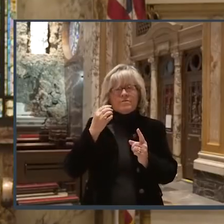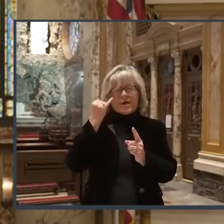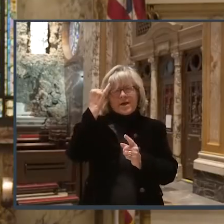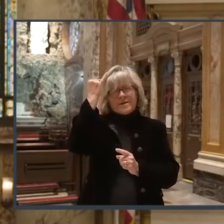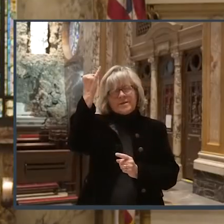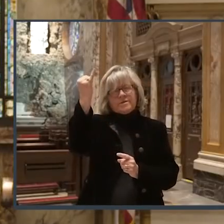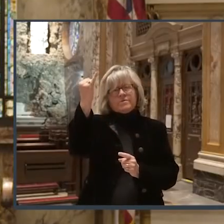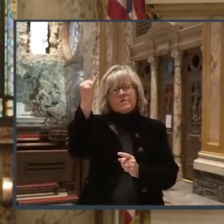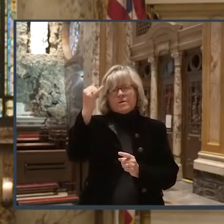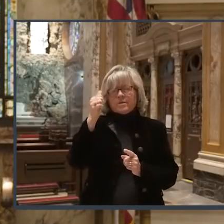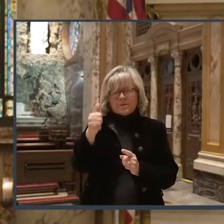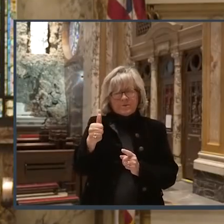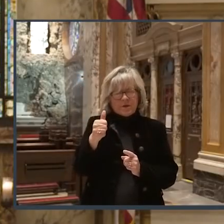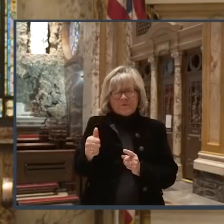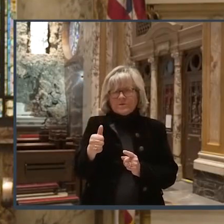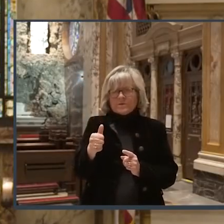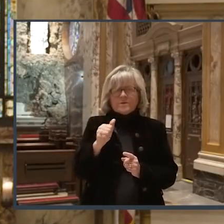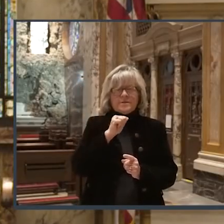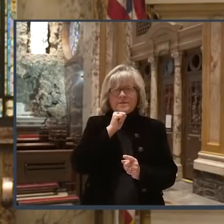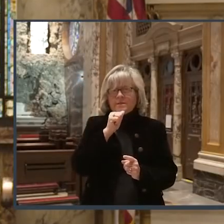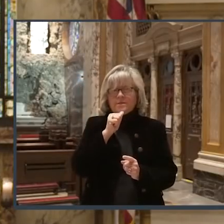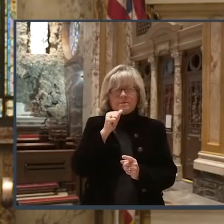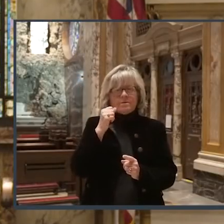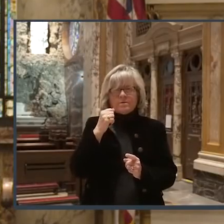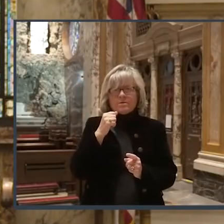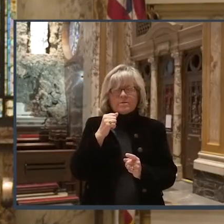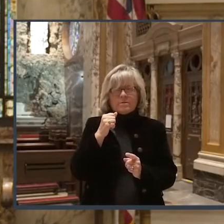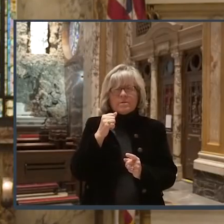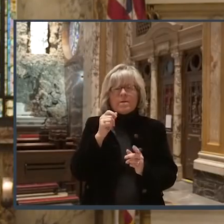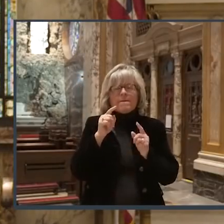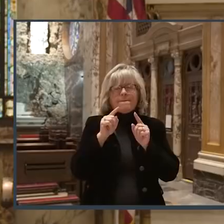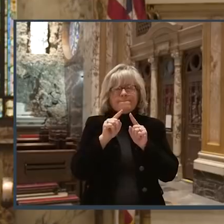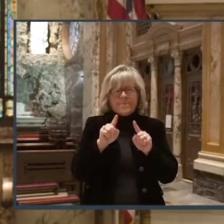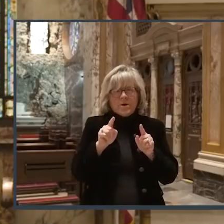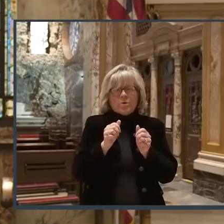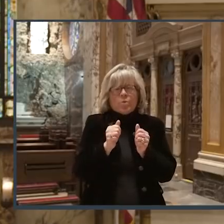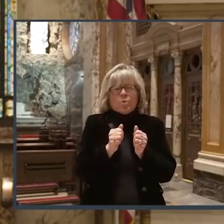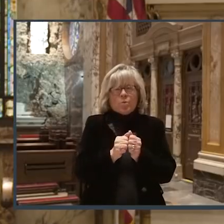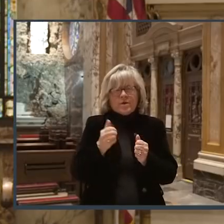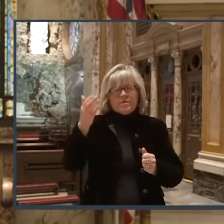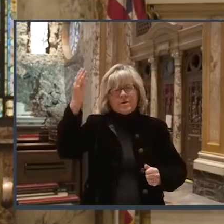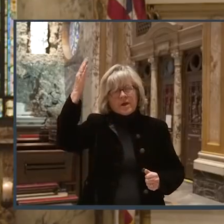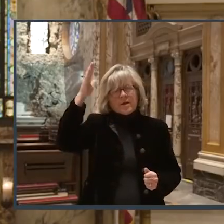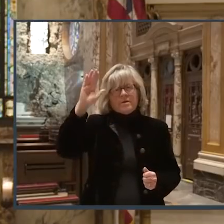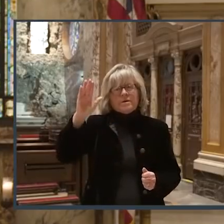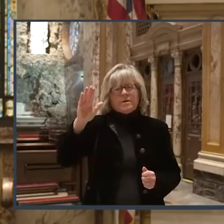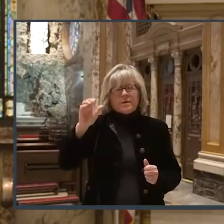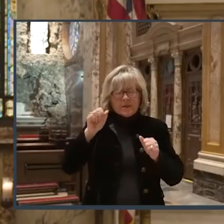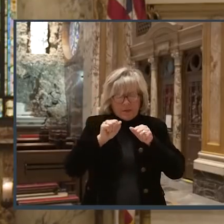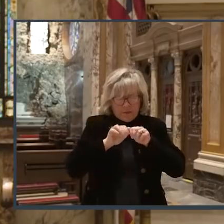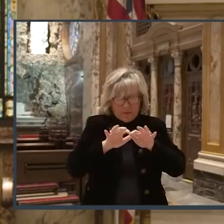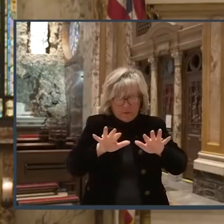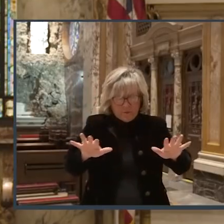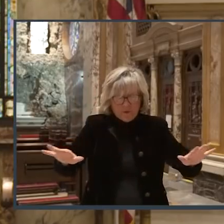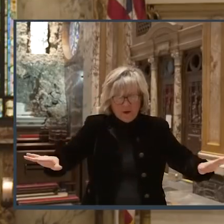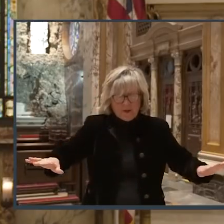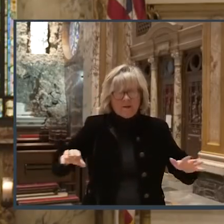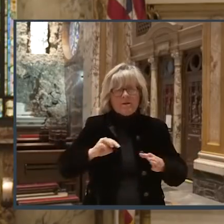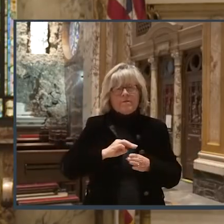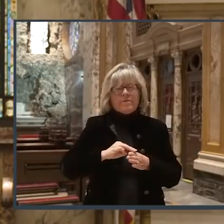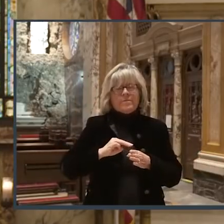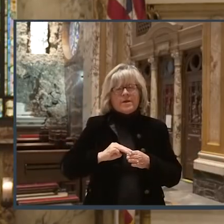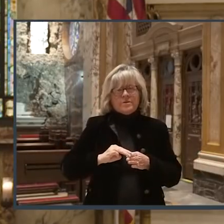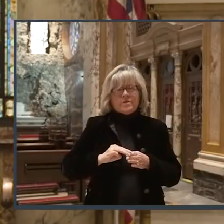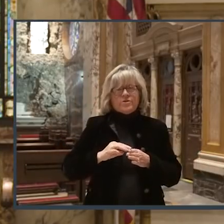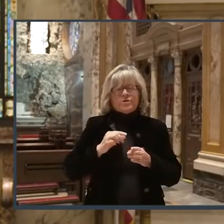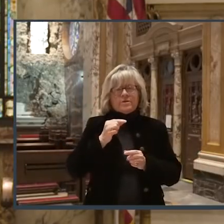By themselves, they didn't amount to much. Yet God used them to spread the message of his gospel throughout